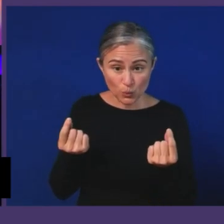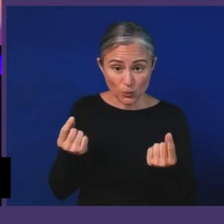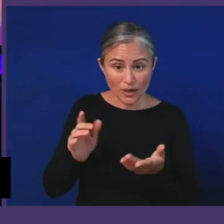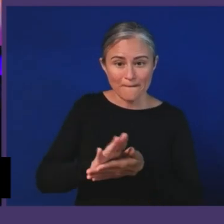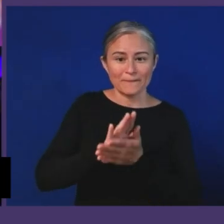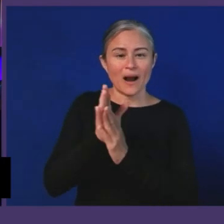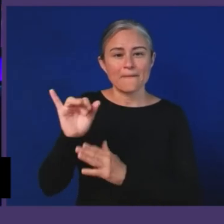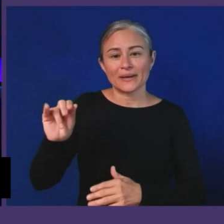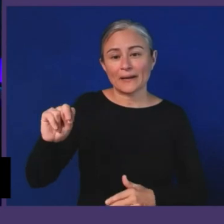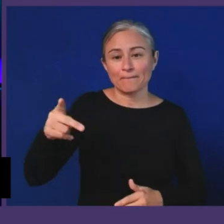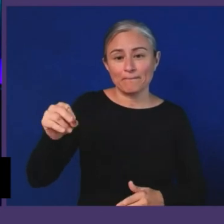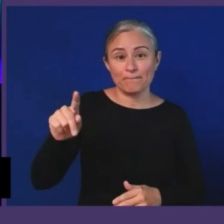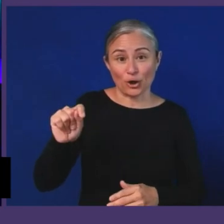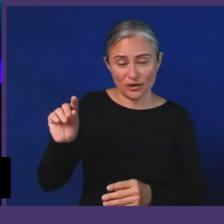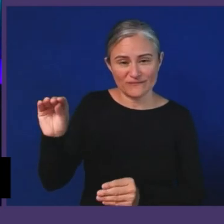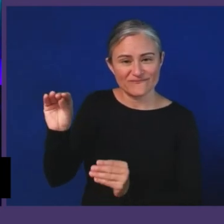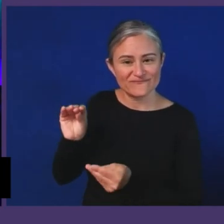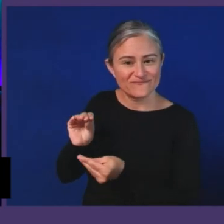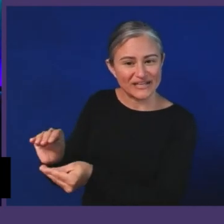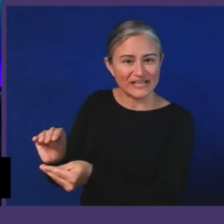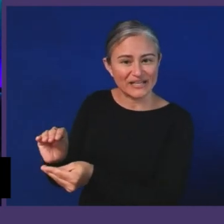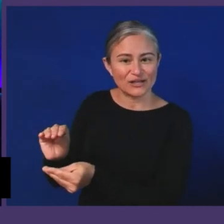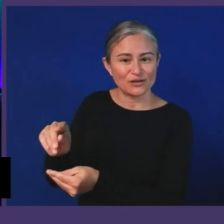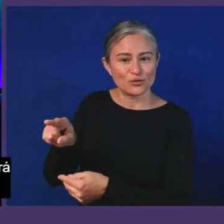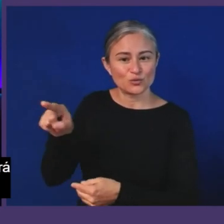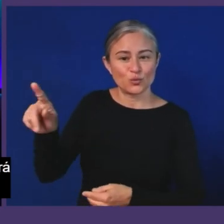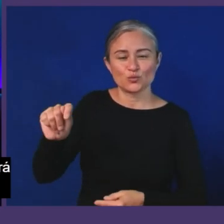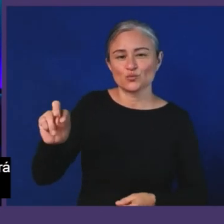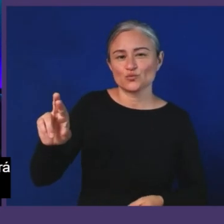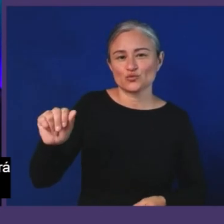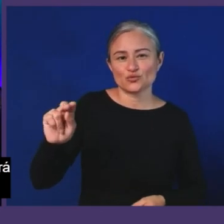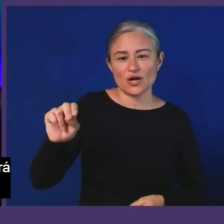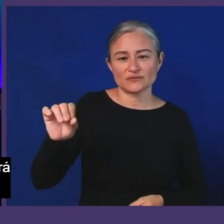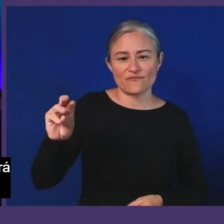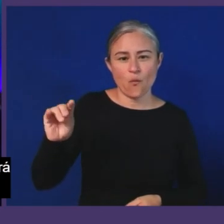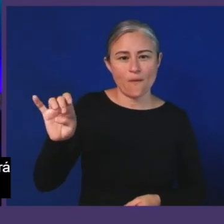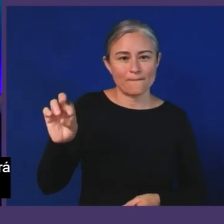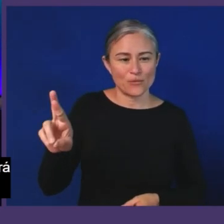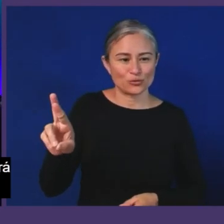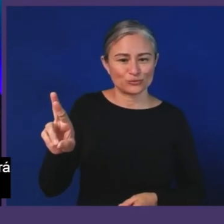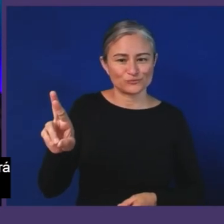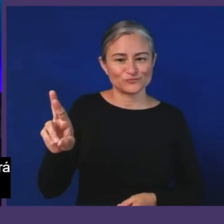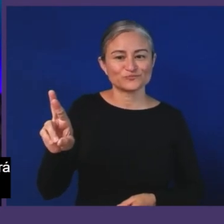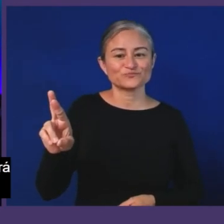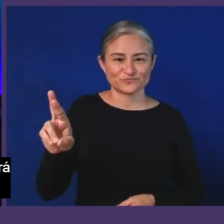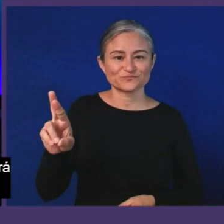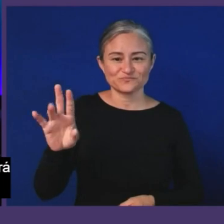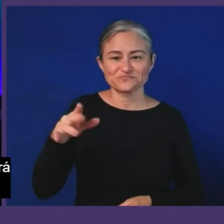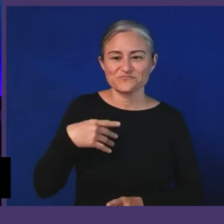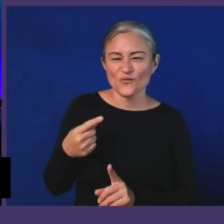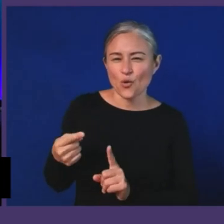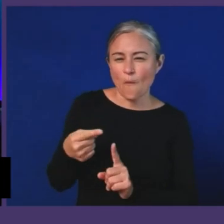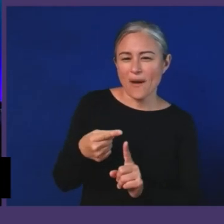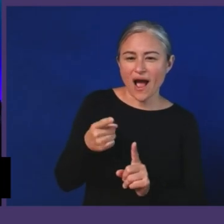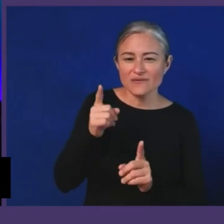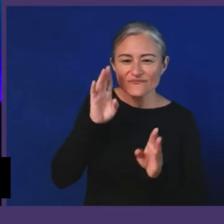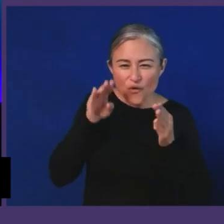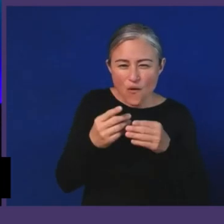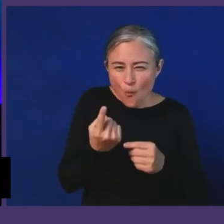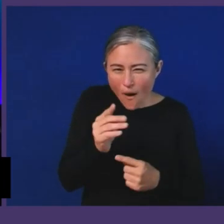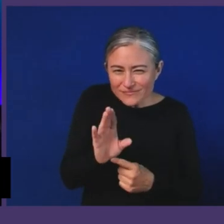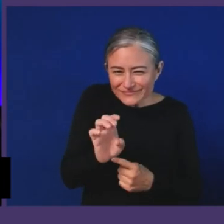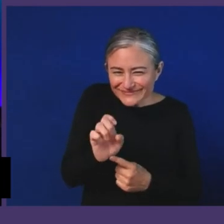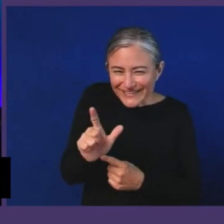numbers into transformer. And let me just focus on a single particular cell, but the same thing will happen at every cell in this